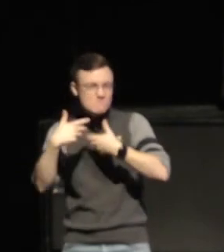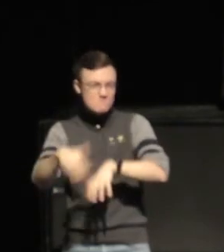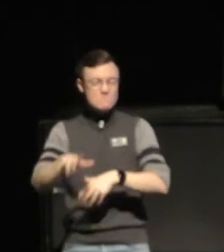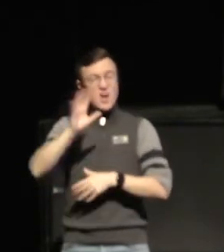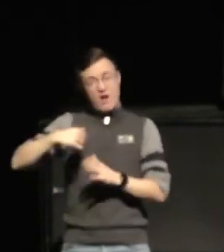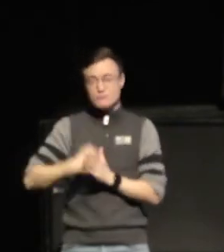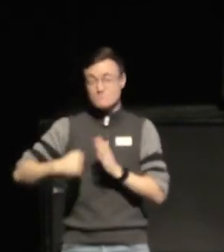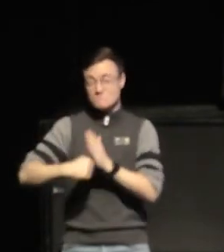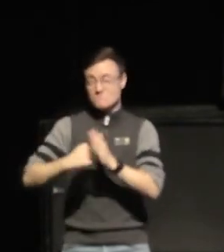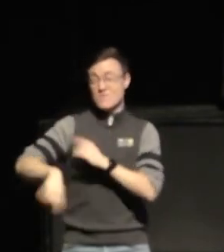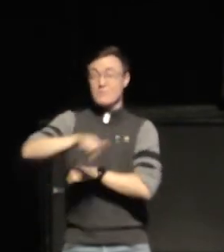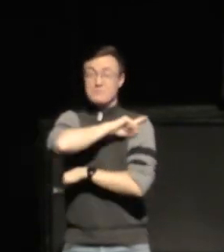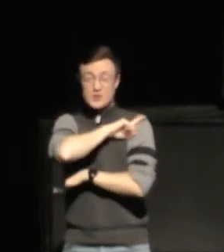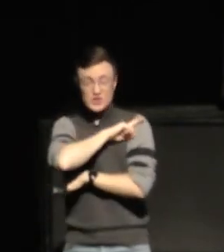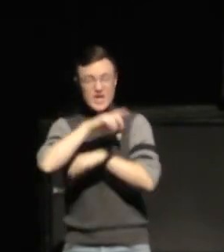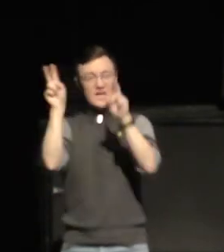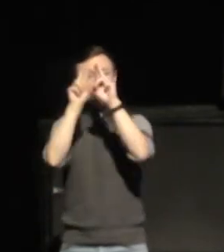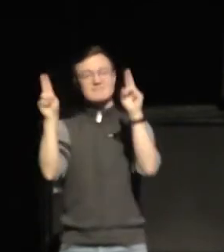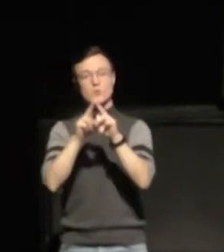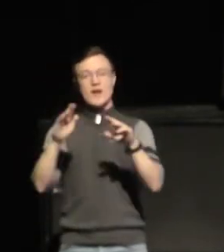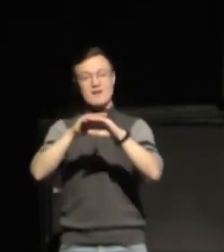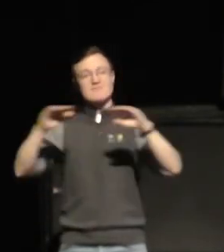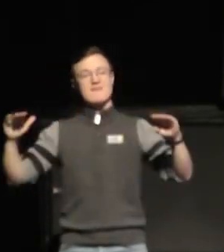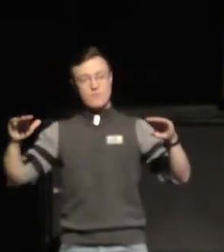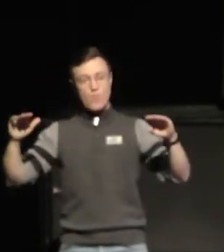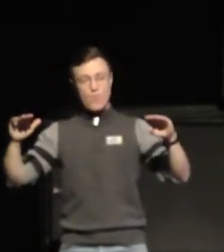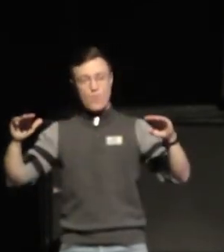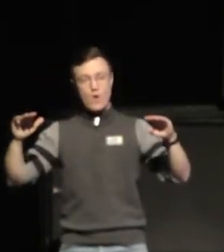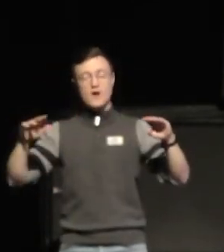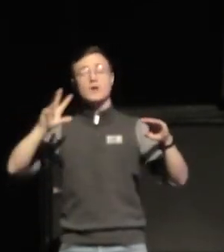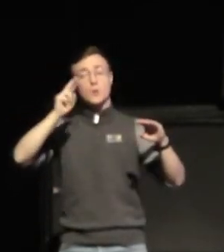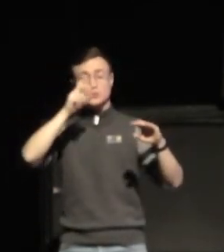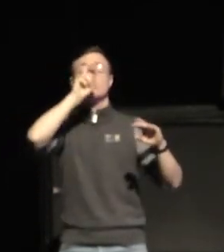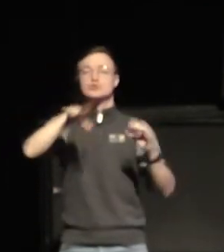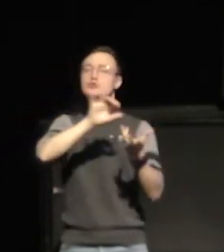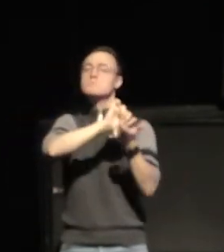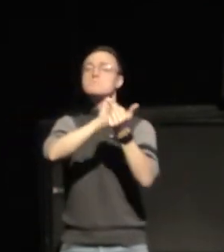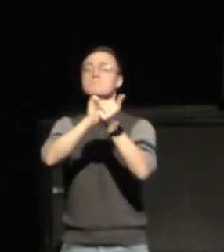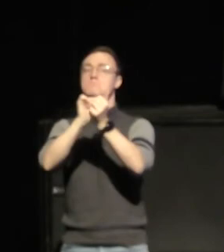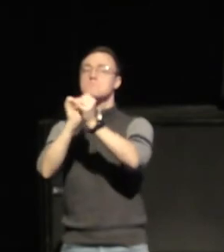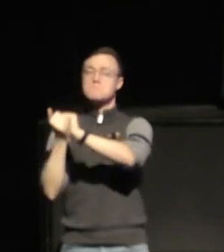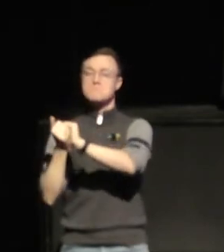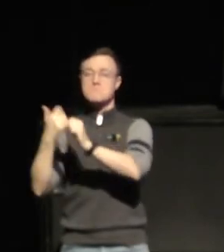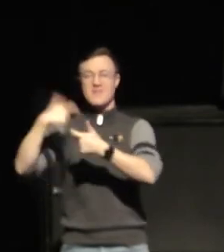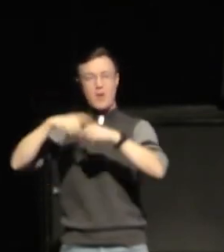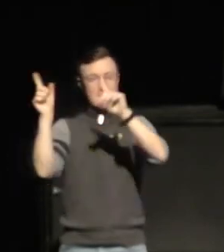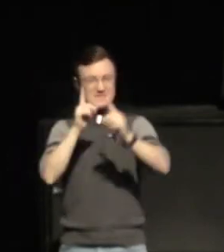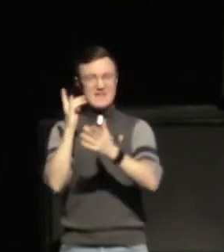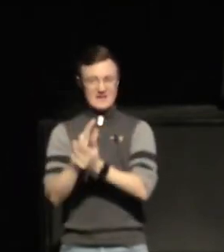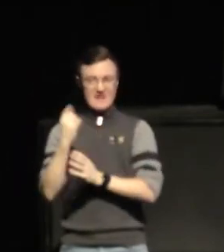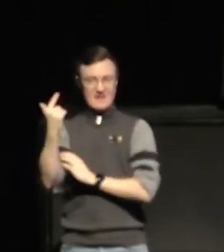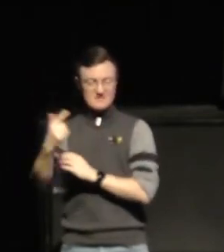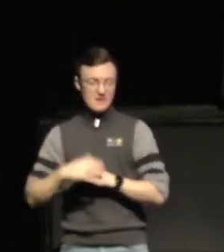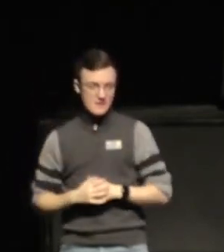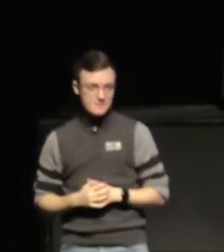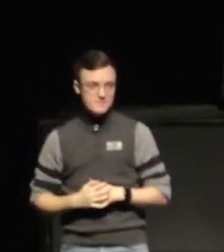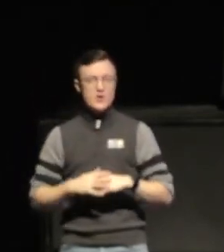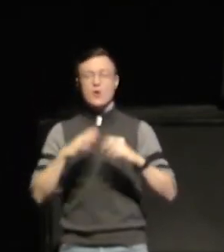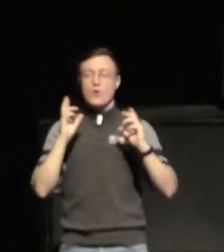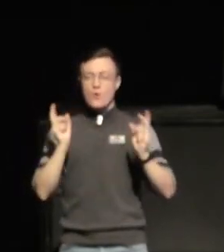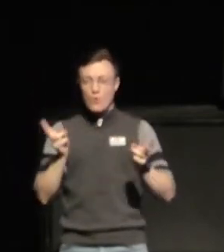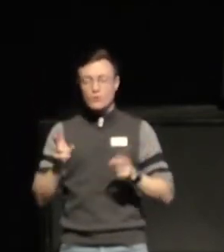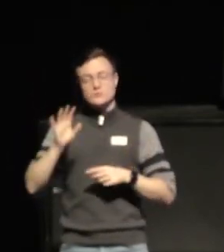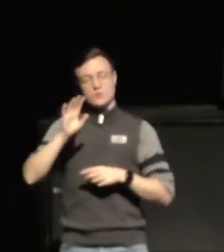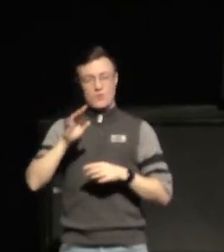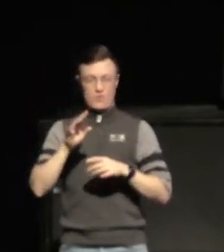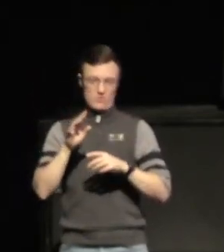towards a binding treaty at the international level on business and human rights, pushing also for national